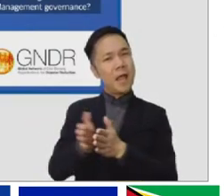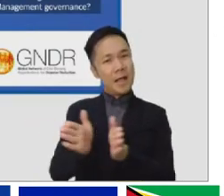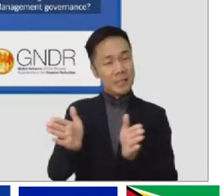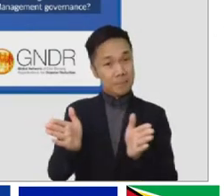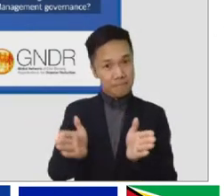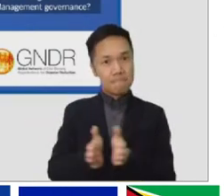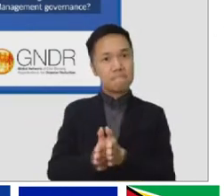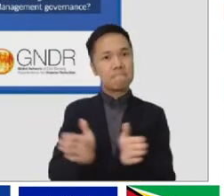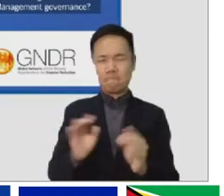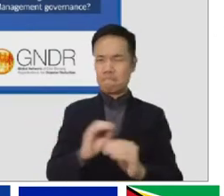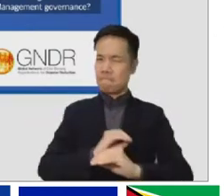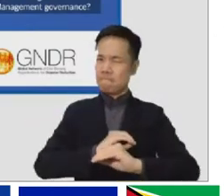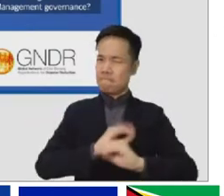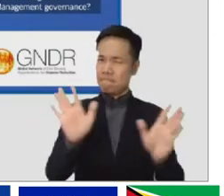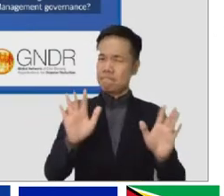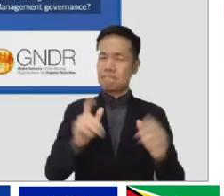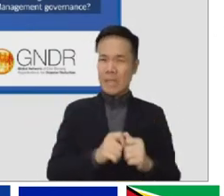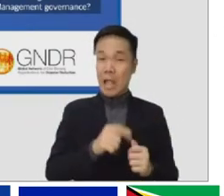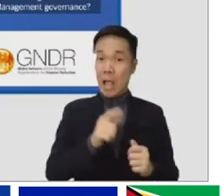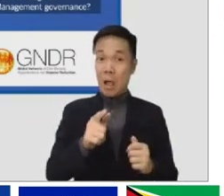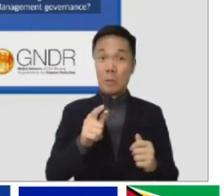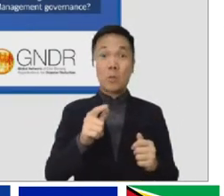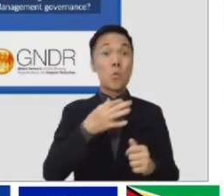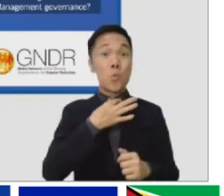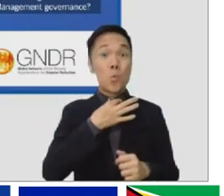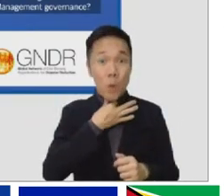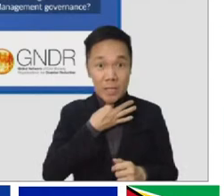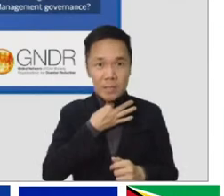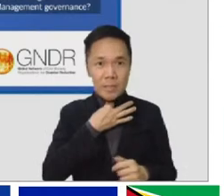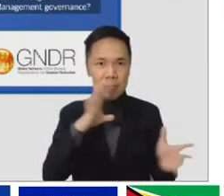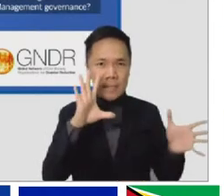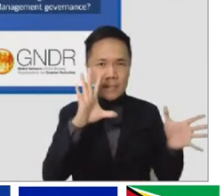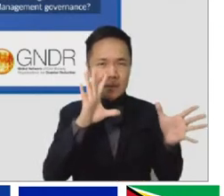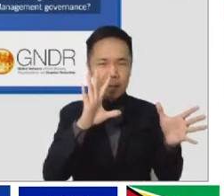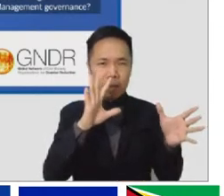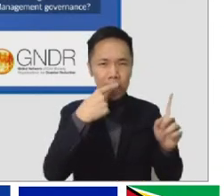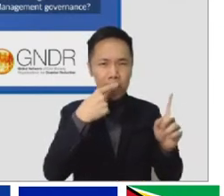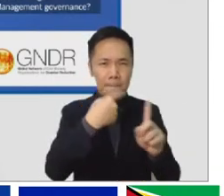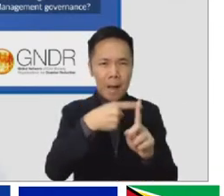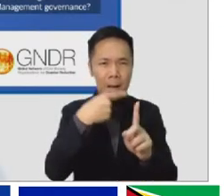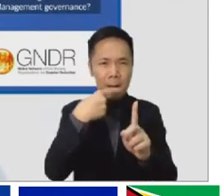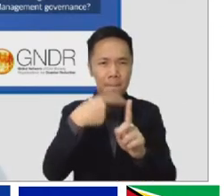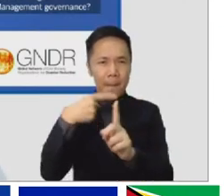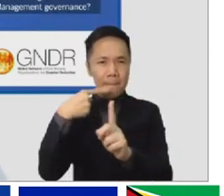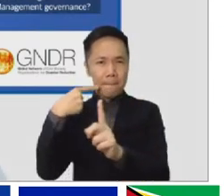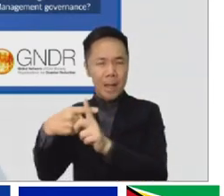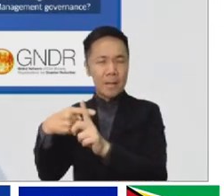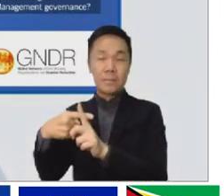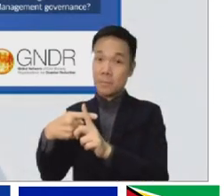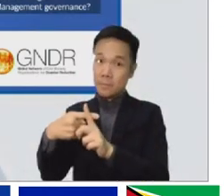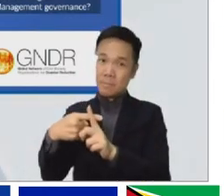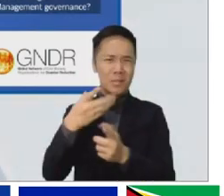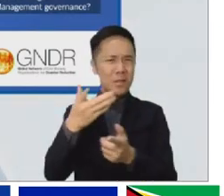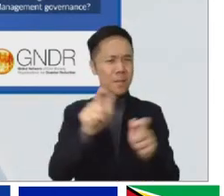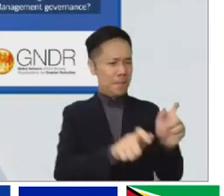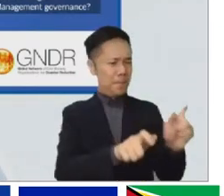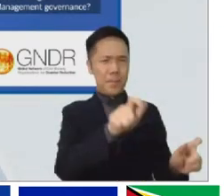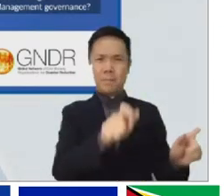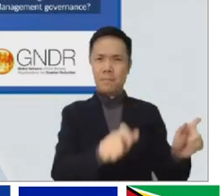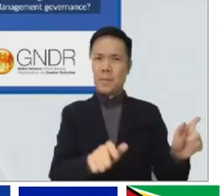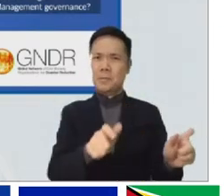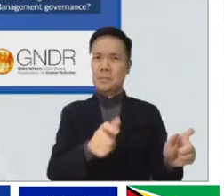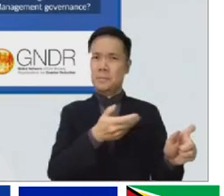intersectional risk, that is the combination of varied conditions of human beings which subjects them to greater